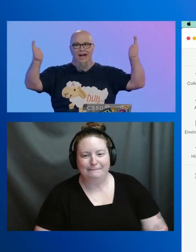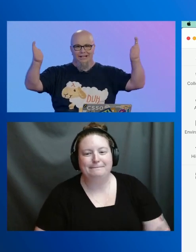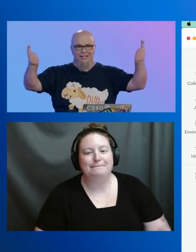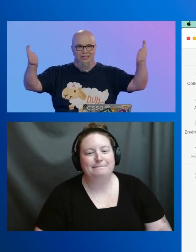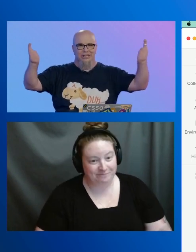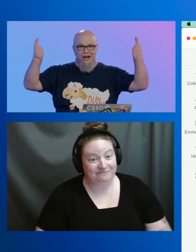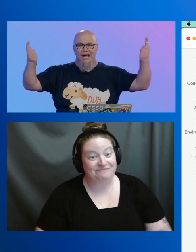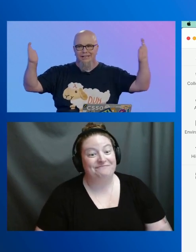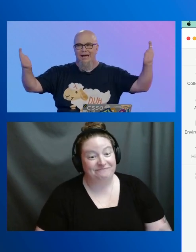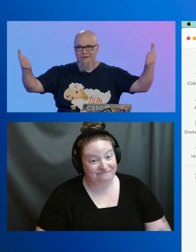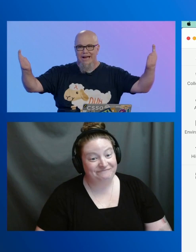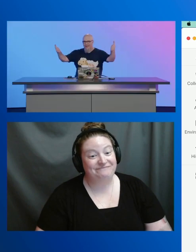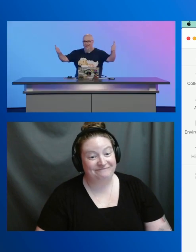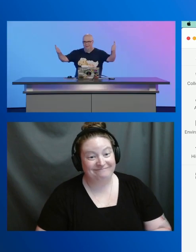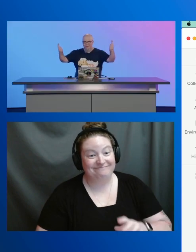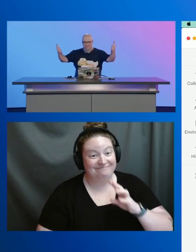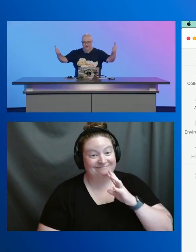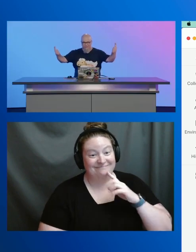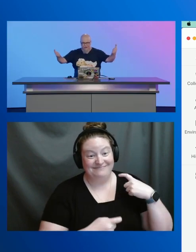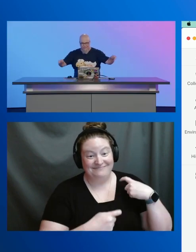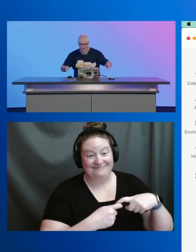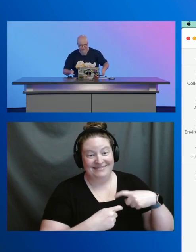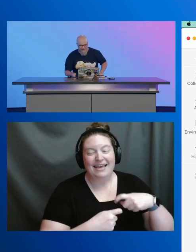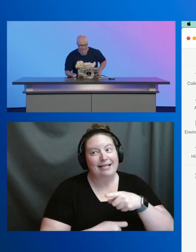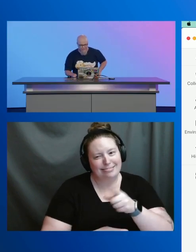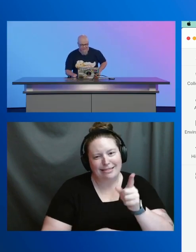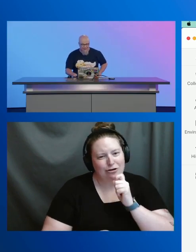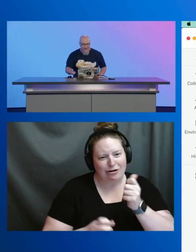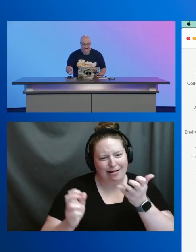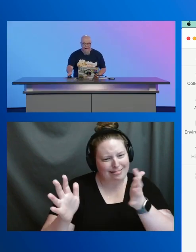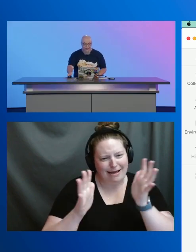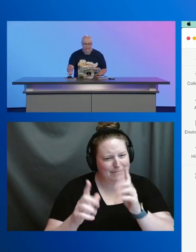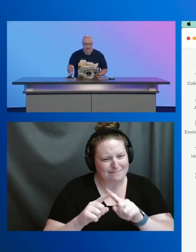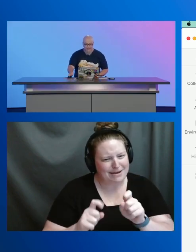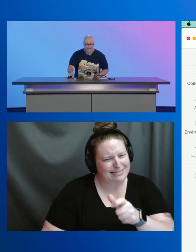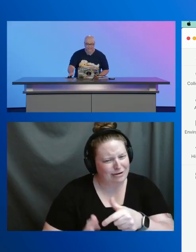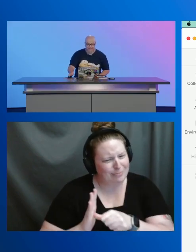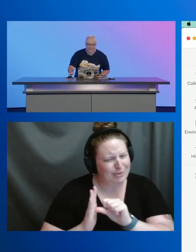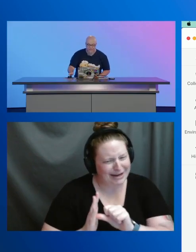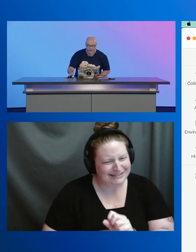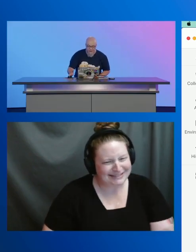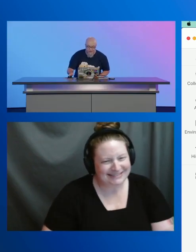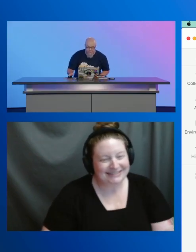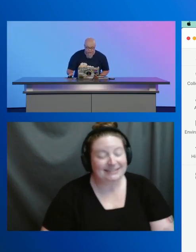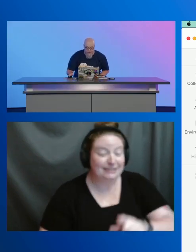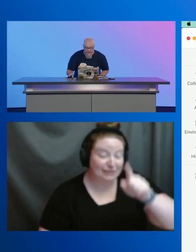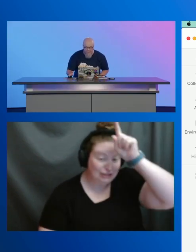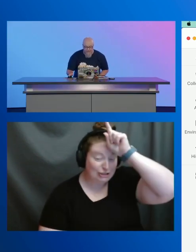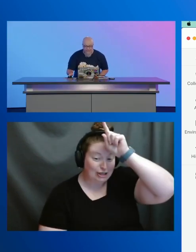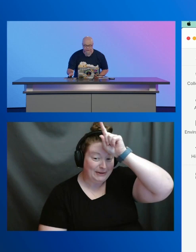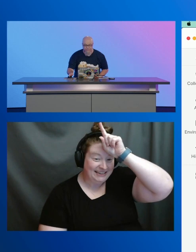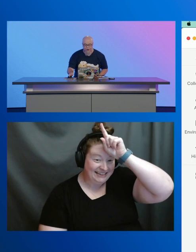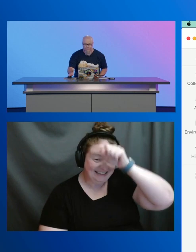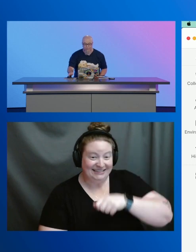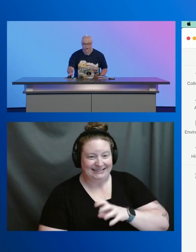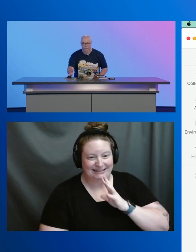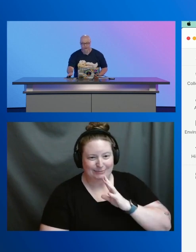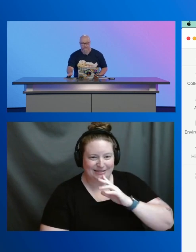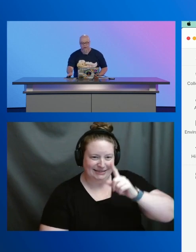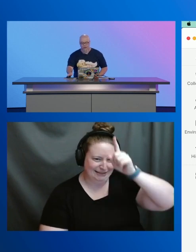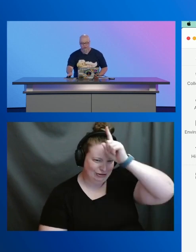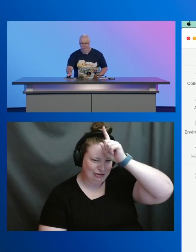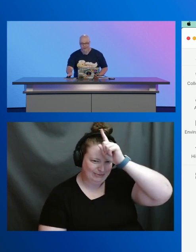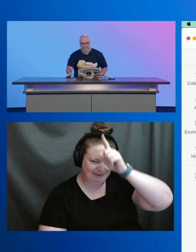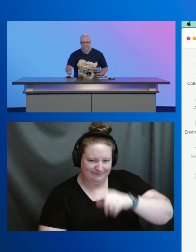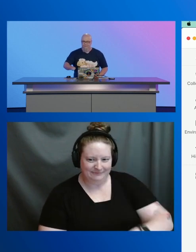they're not clapping out loud, but they're pretty impressed behind the cameras. And the German, Die Frisur von Eric ist von